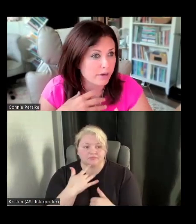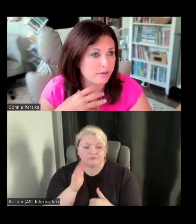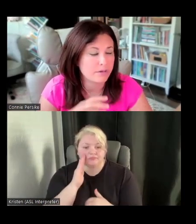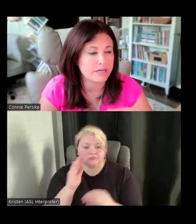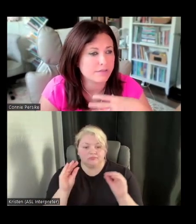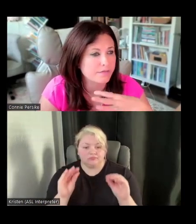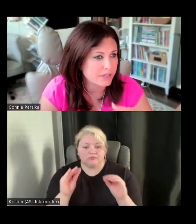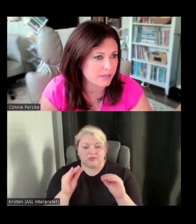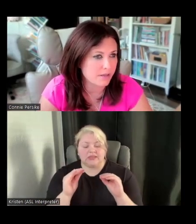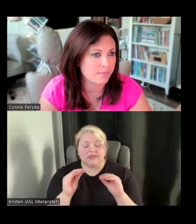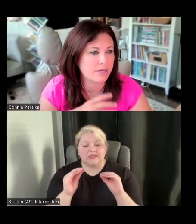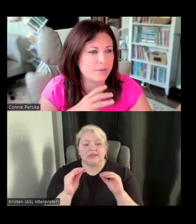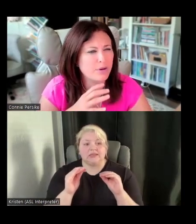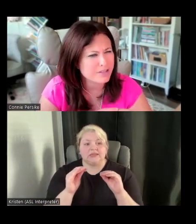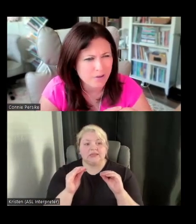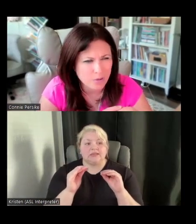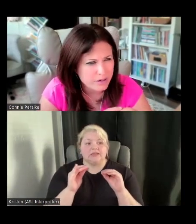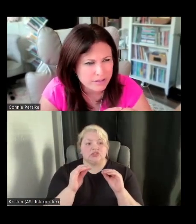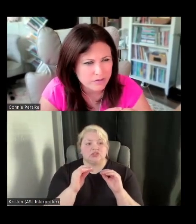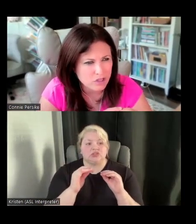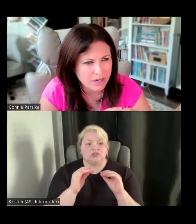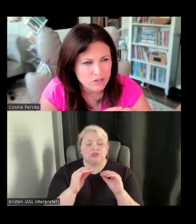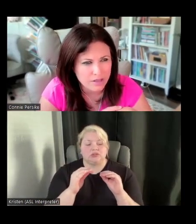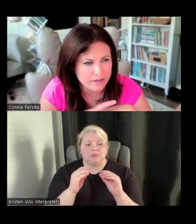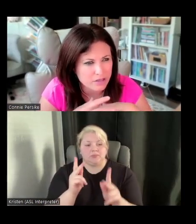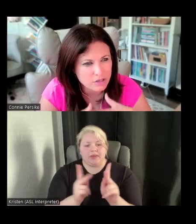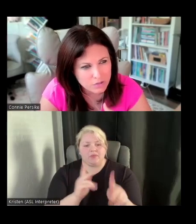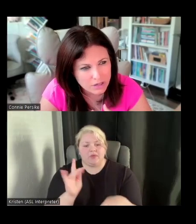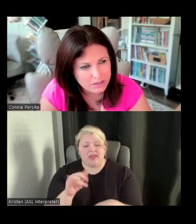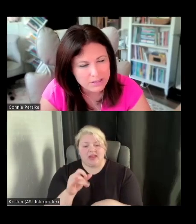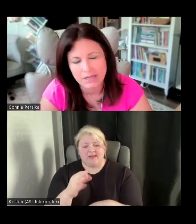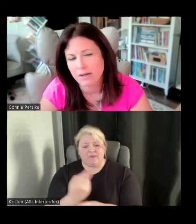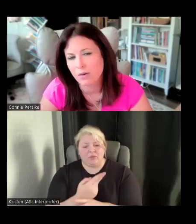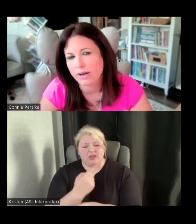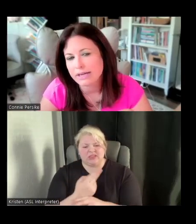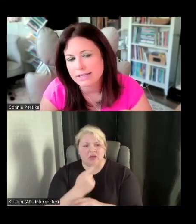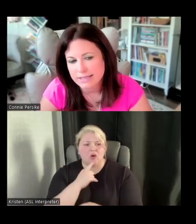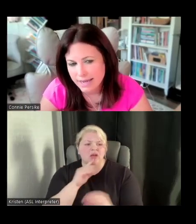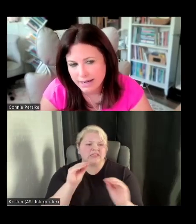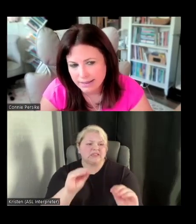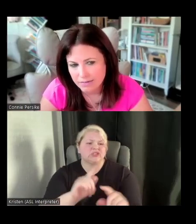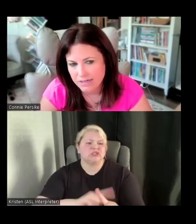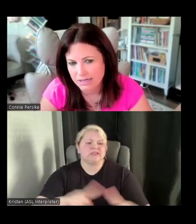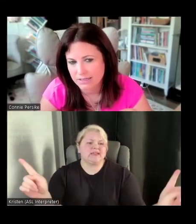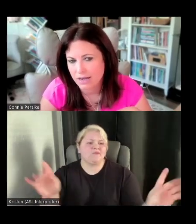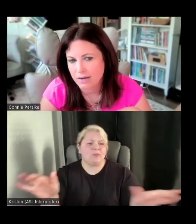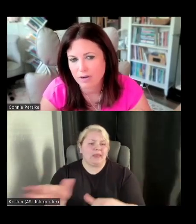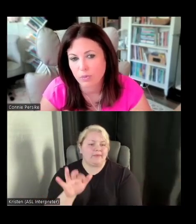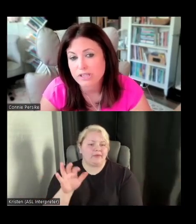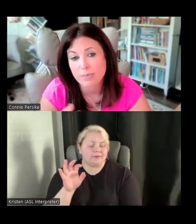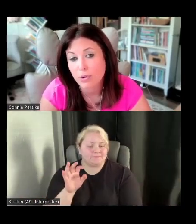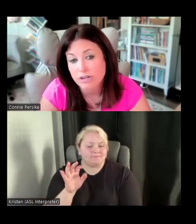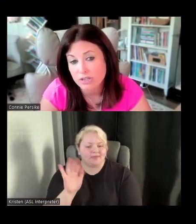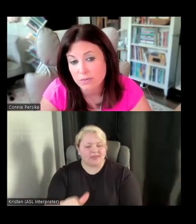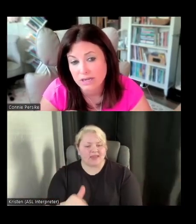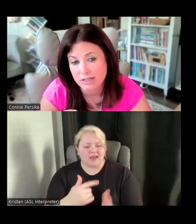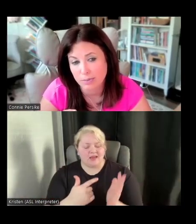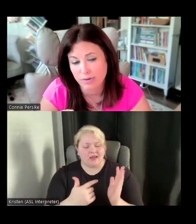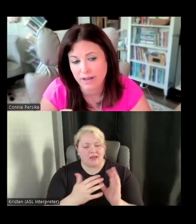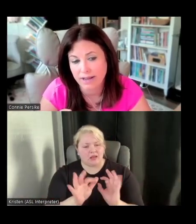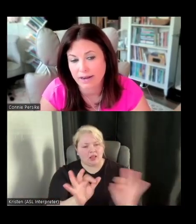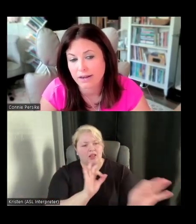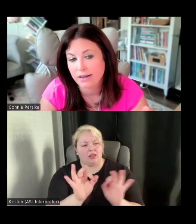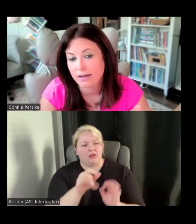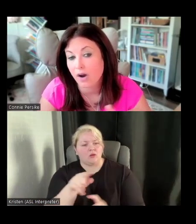is broken, we need to fix them. It puts the onus of change on the student. And instead, I think we need to talk about what supports do we need